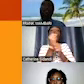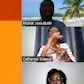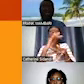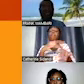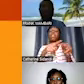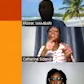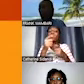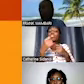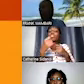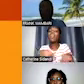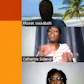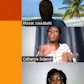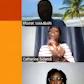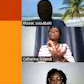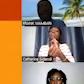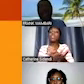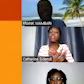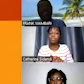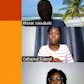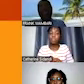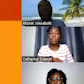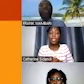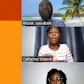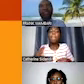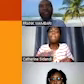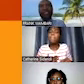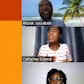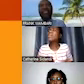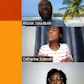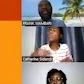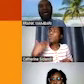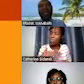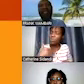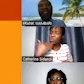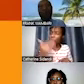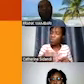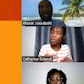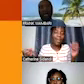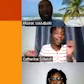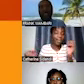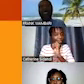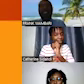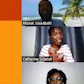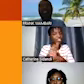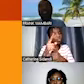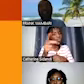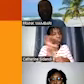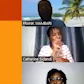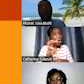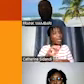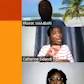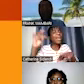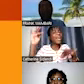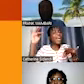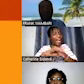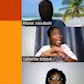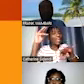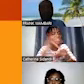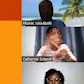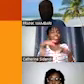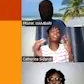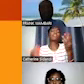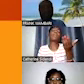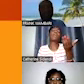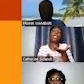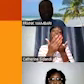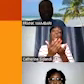you need to move on. I highly advise seek early help. early intervention will help you. This